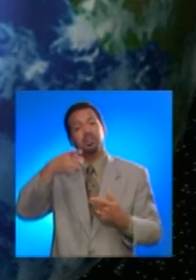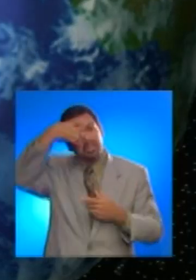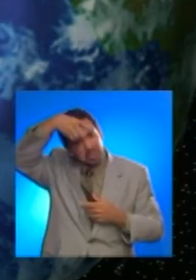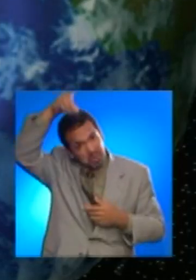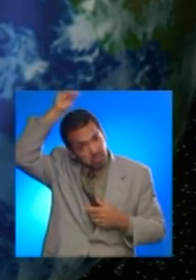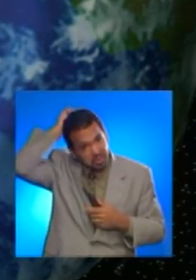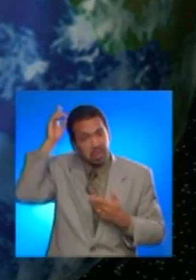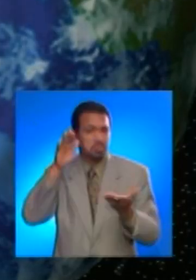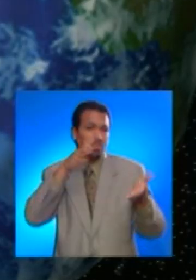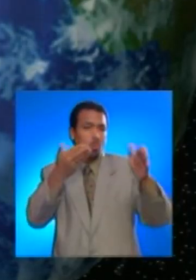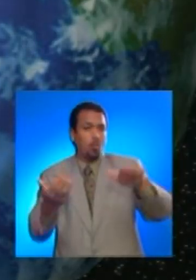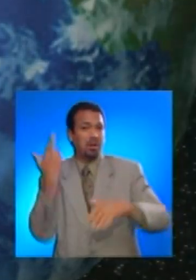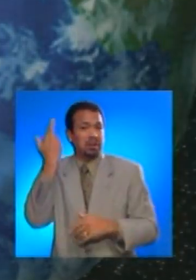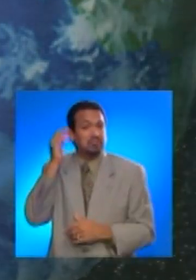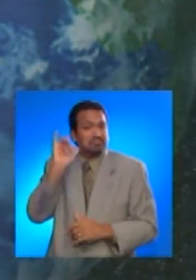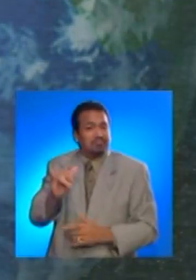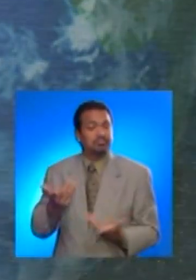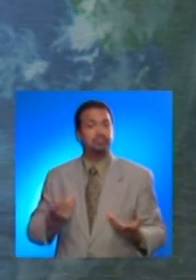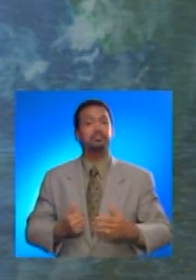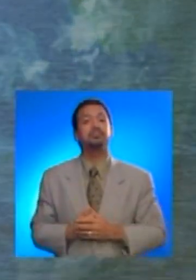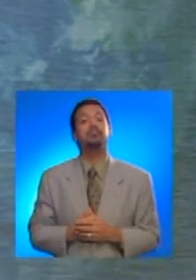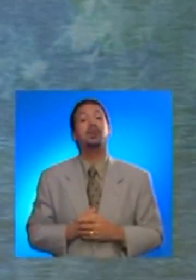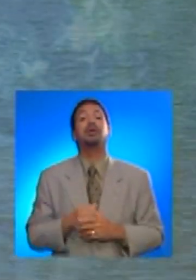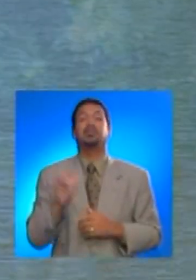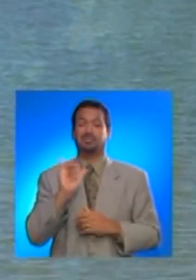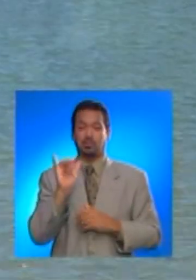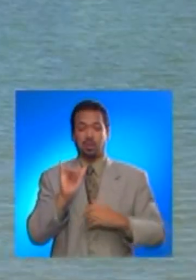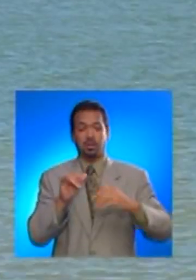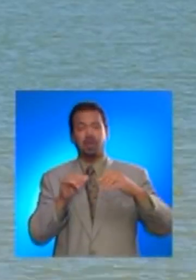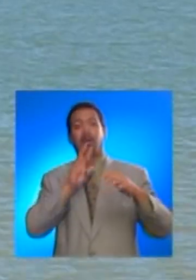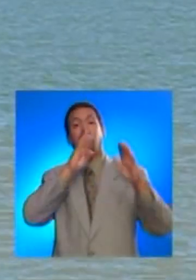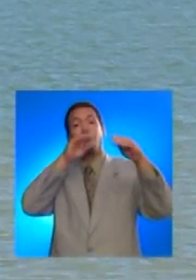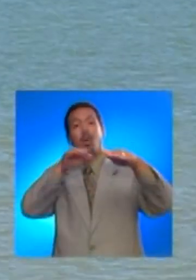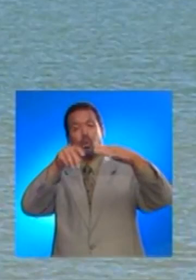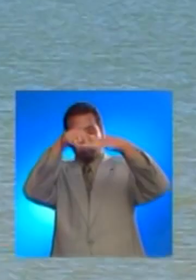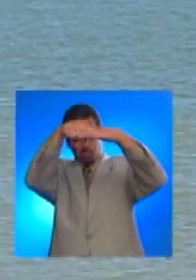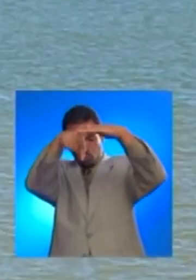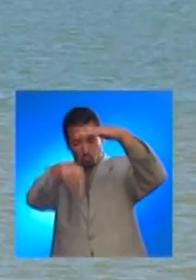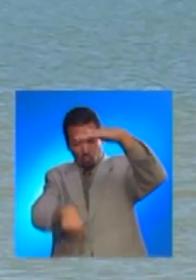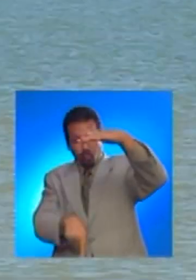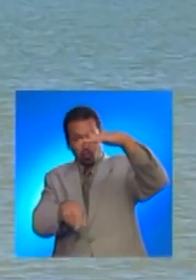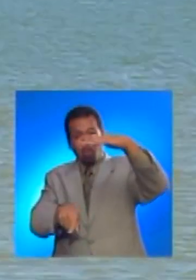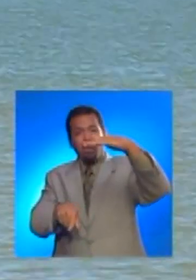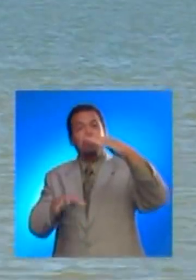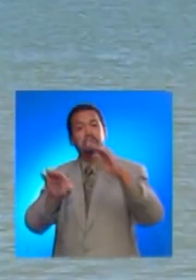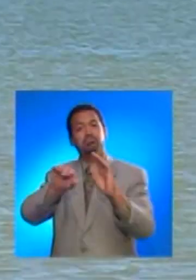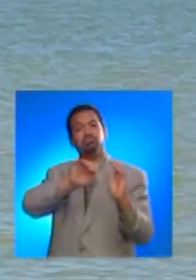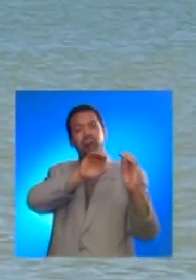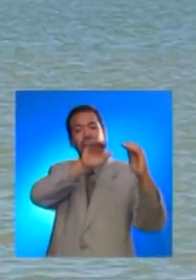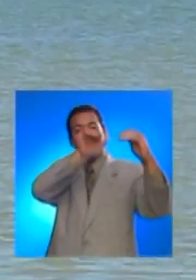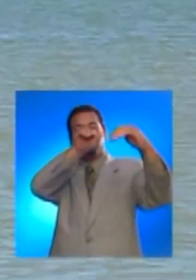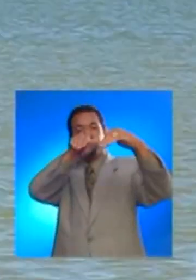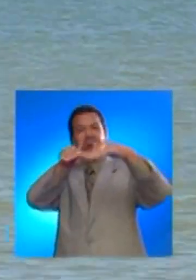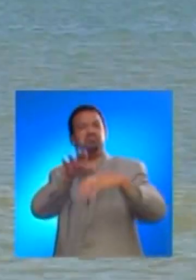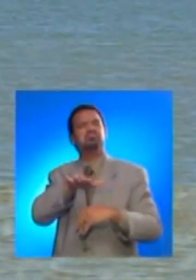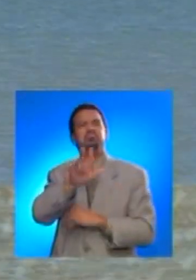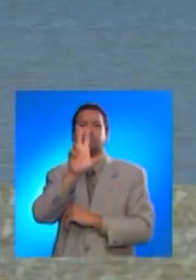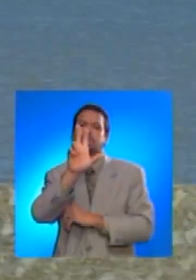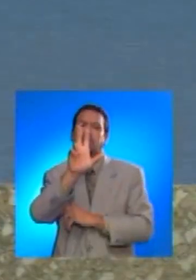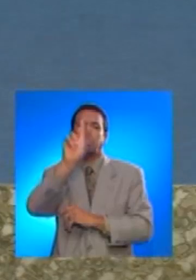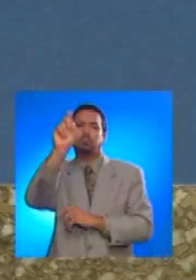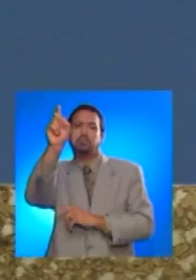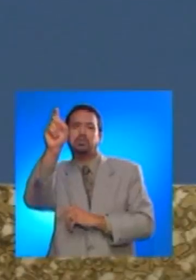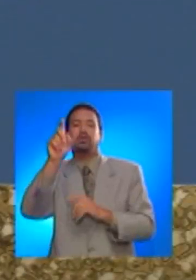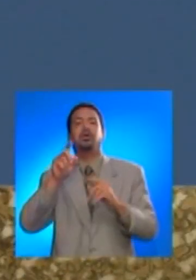have caused the extinction of dinosaurs. In the open ocean, a tsunami generated by an earthquake is generally less than 3